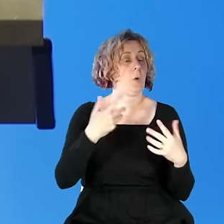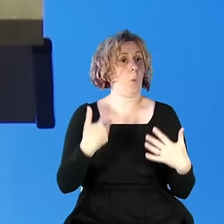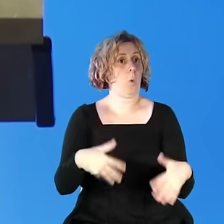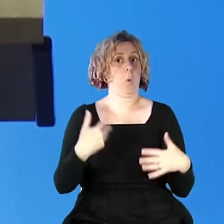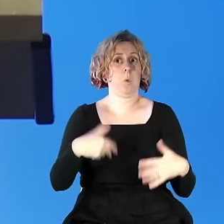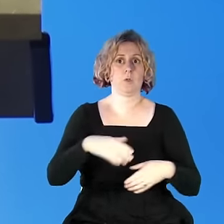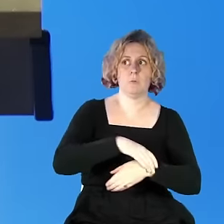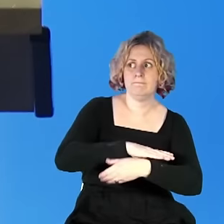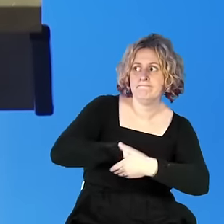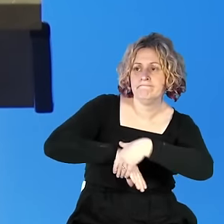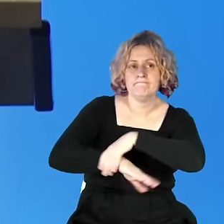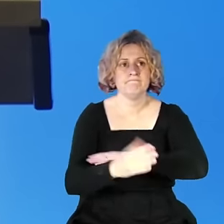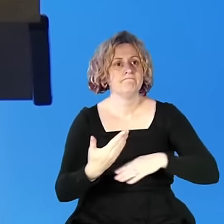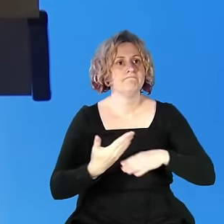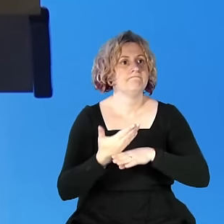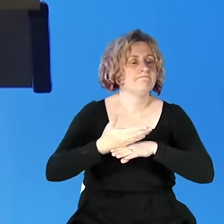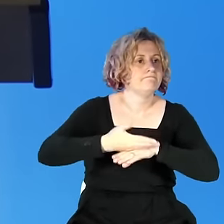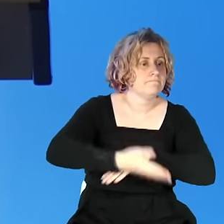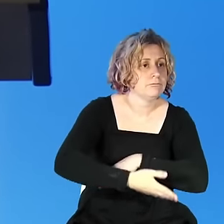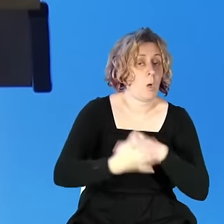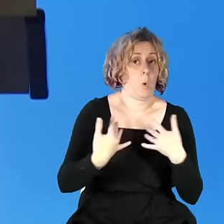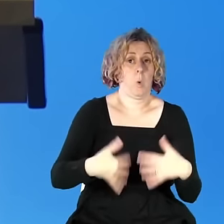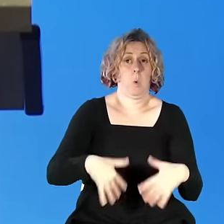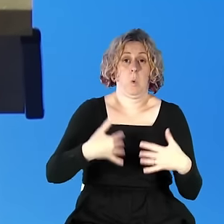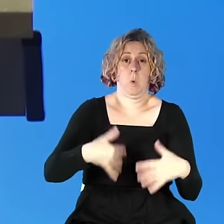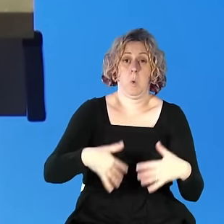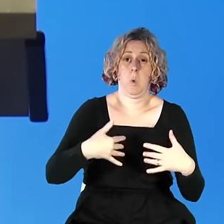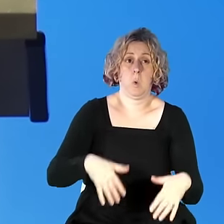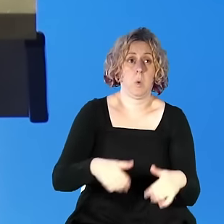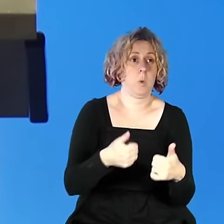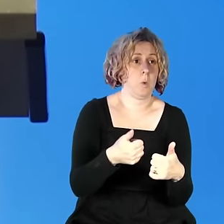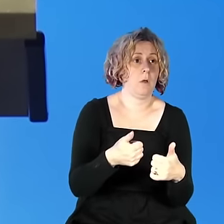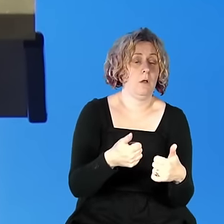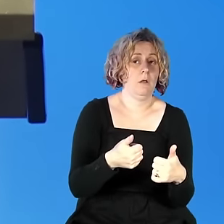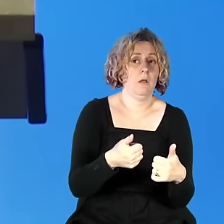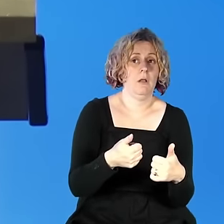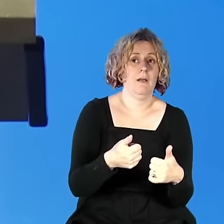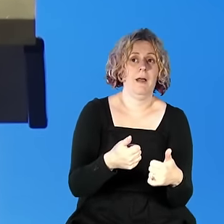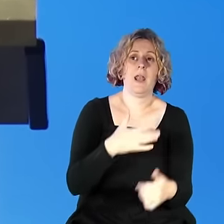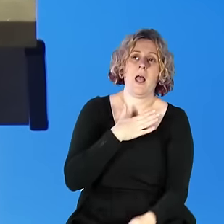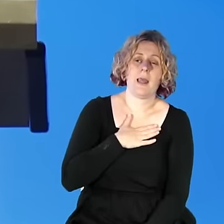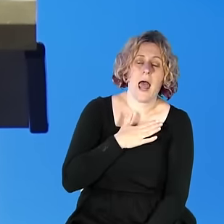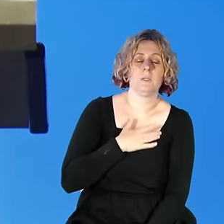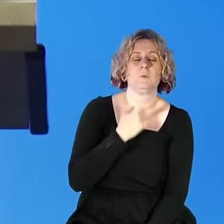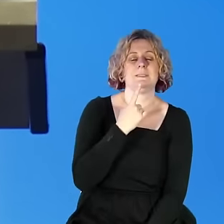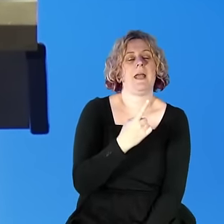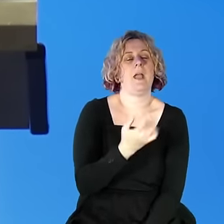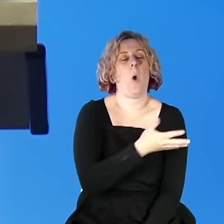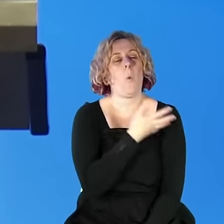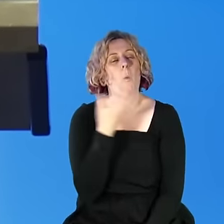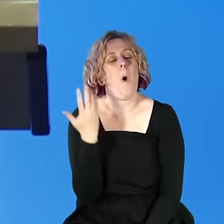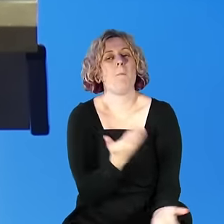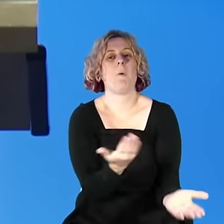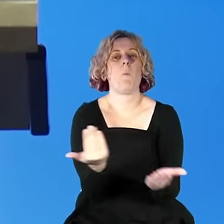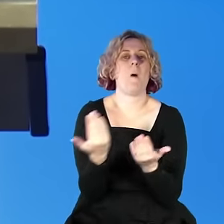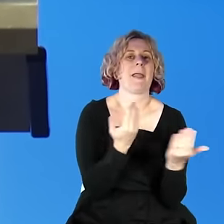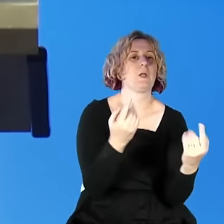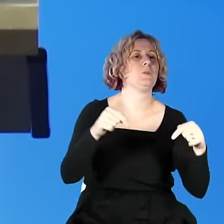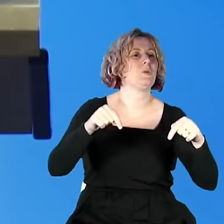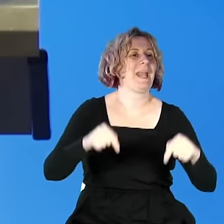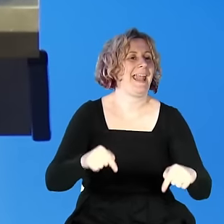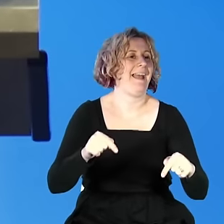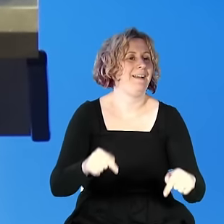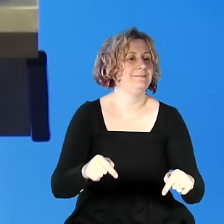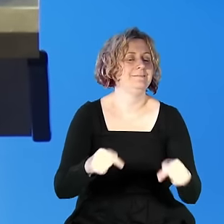a warm welcome to you all, and trust in the next few weeks this will all lift all your spirits. Thank